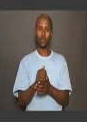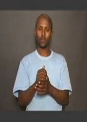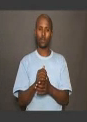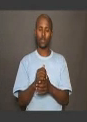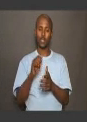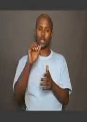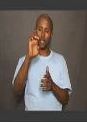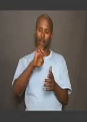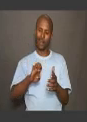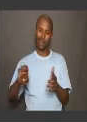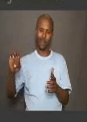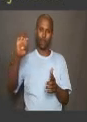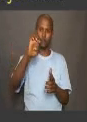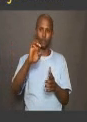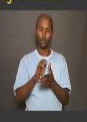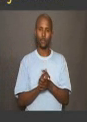the ellipse.